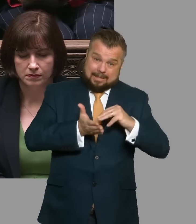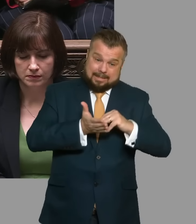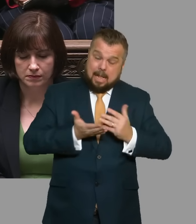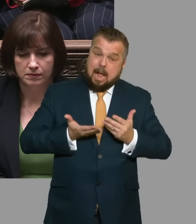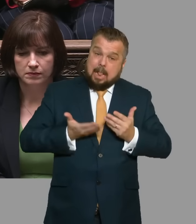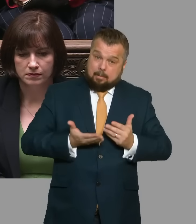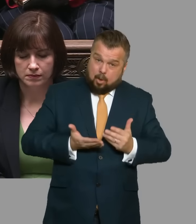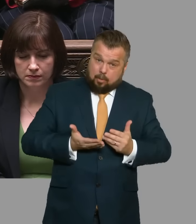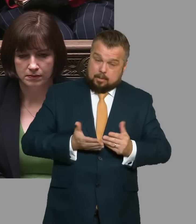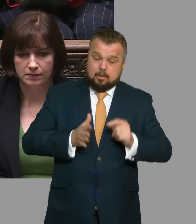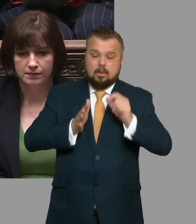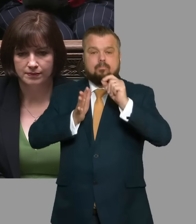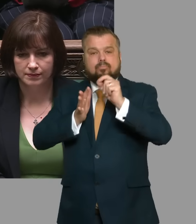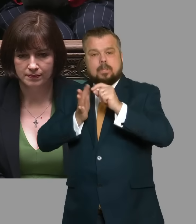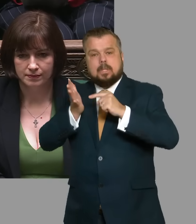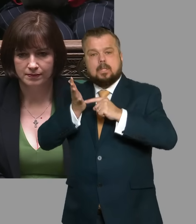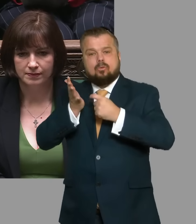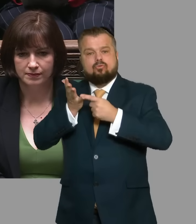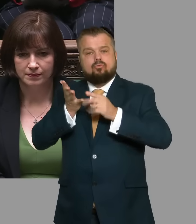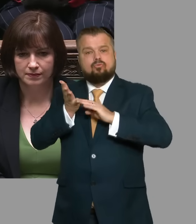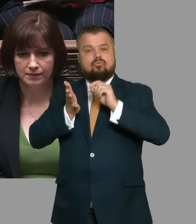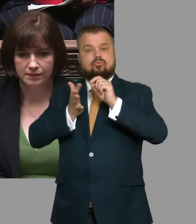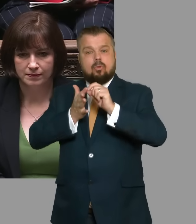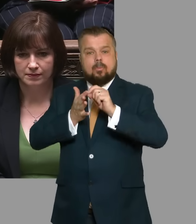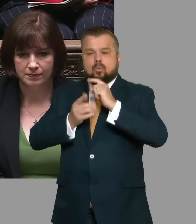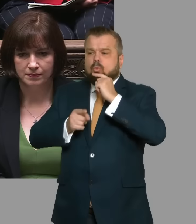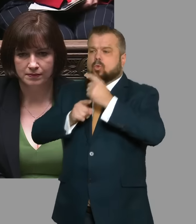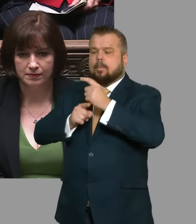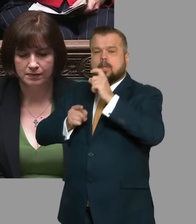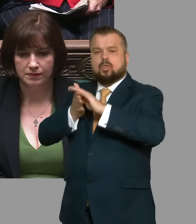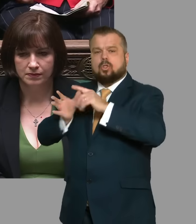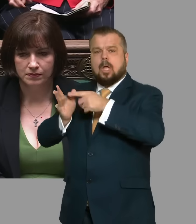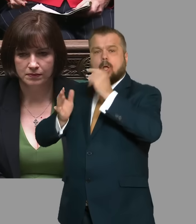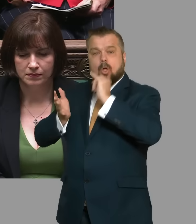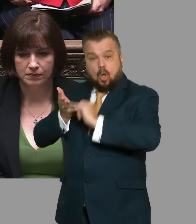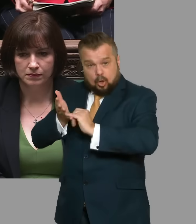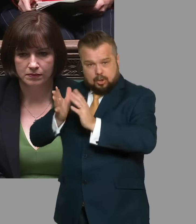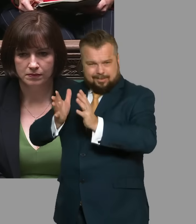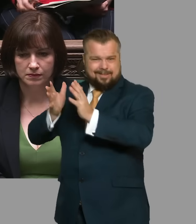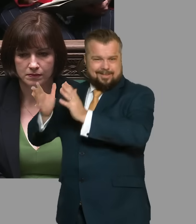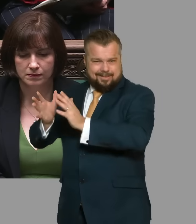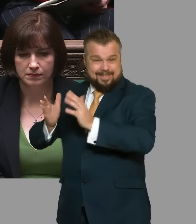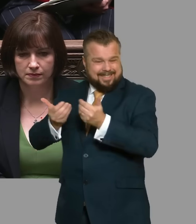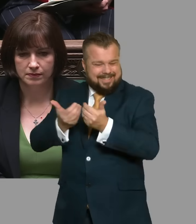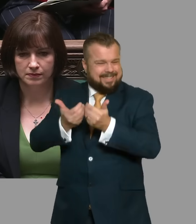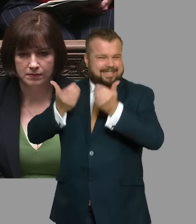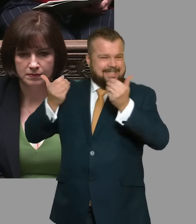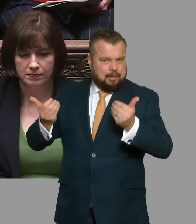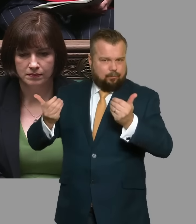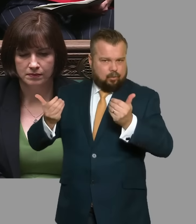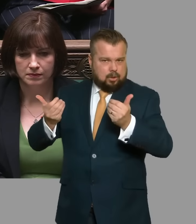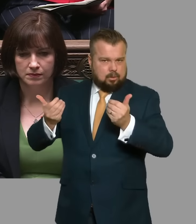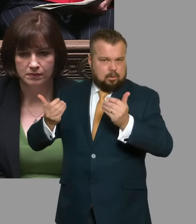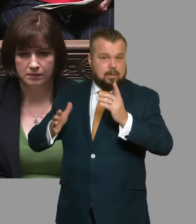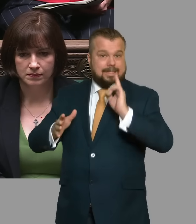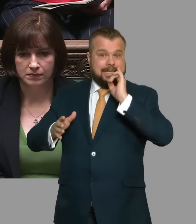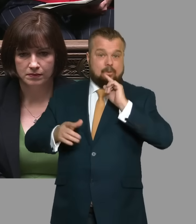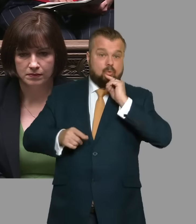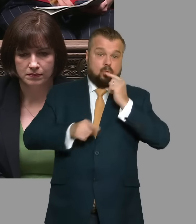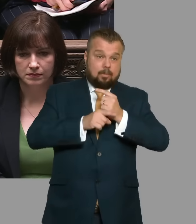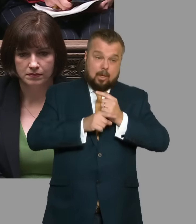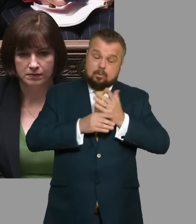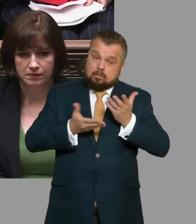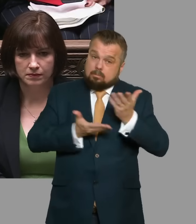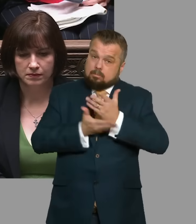and support when I met him in the White House. He deployed those words yesterday for the